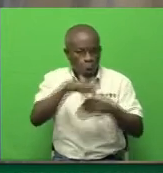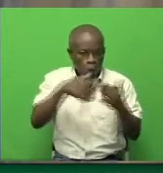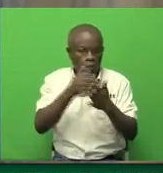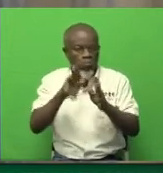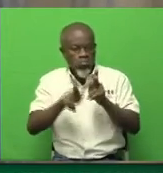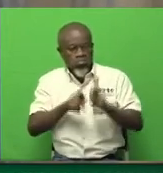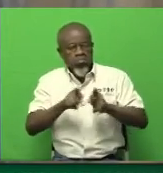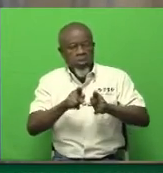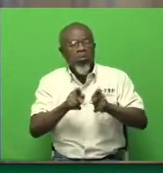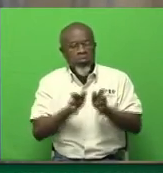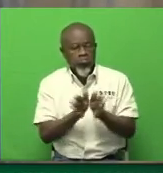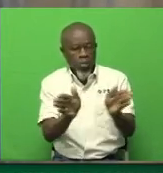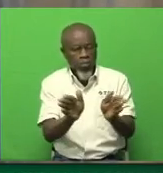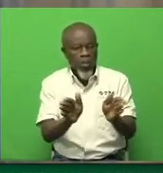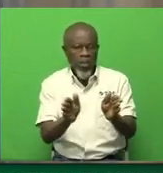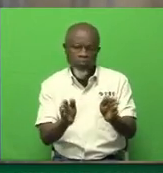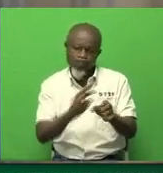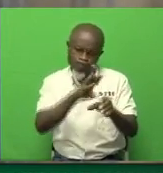economy